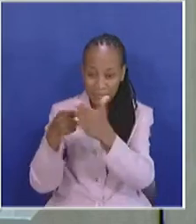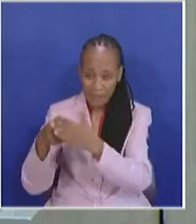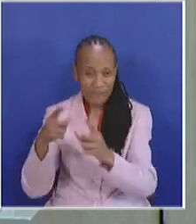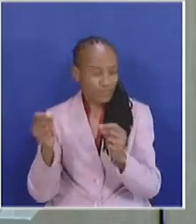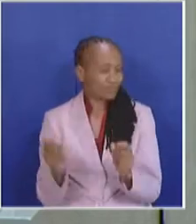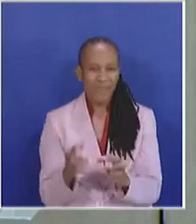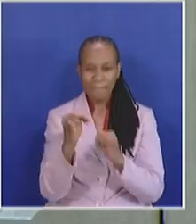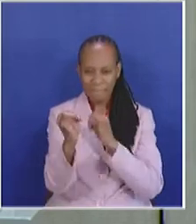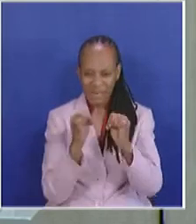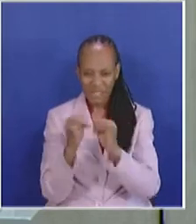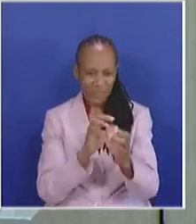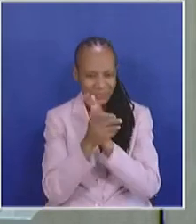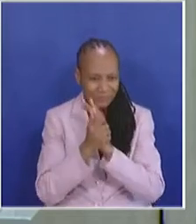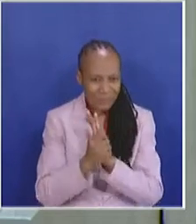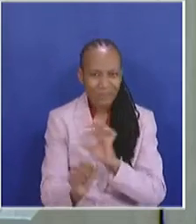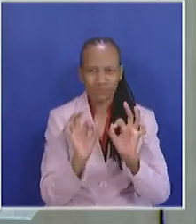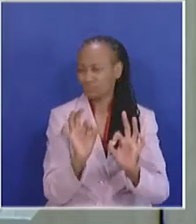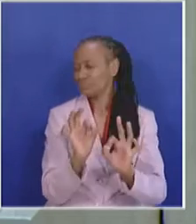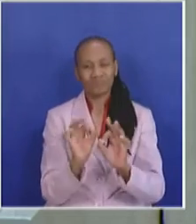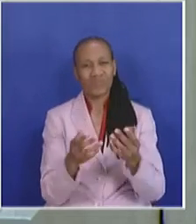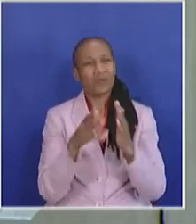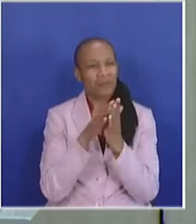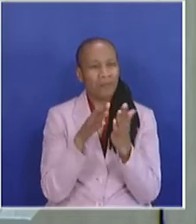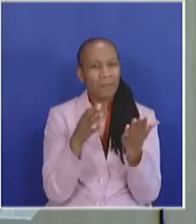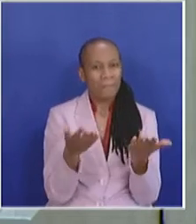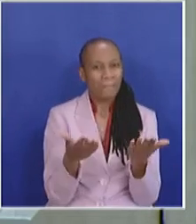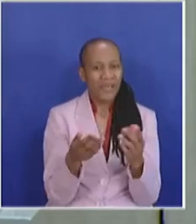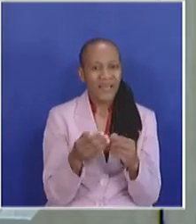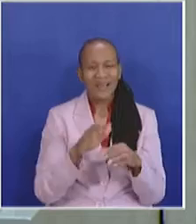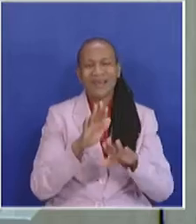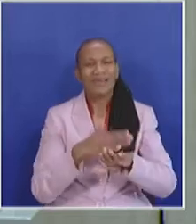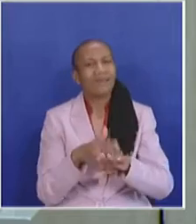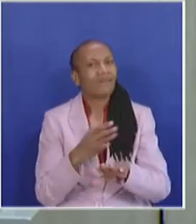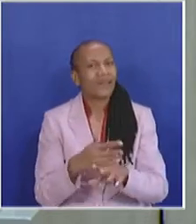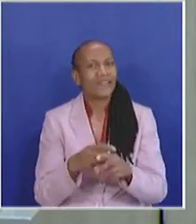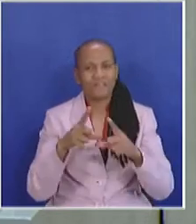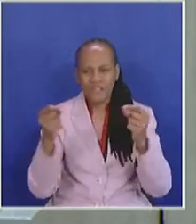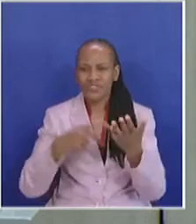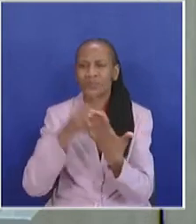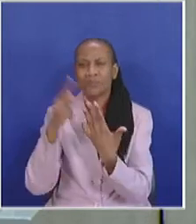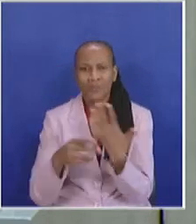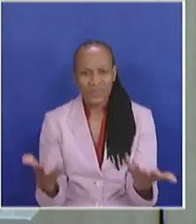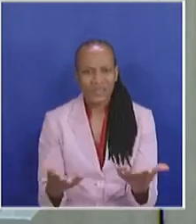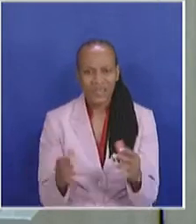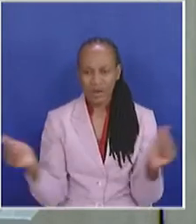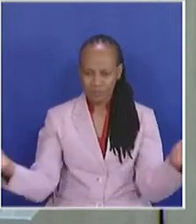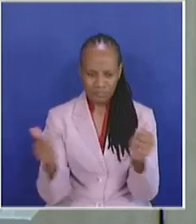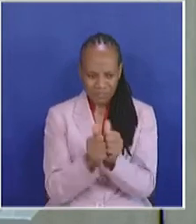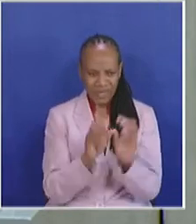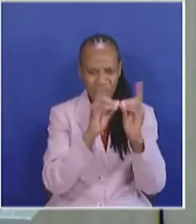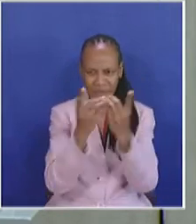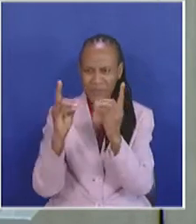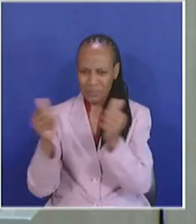management capacity, poor stakeholder engagement, delays in project completion, cost escalation, poor relationships between departments